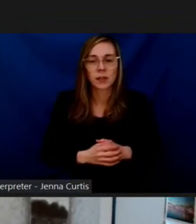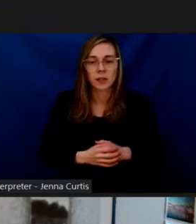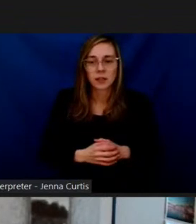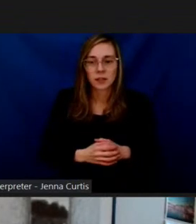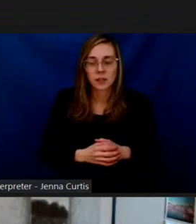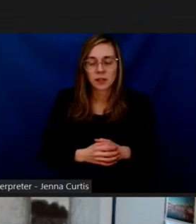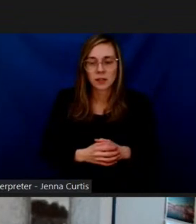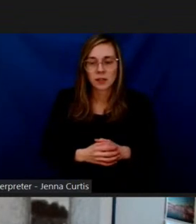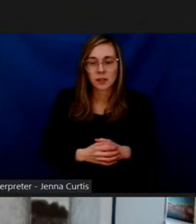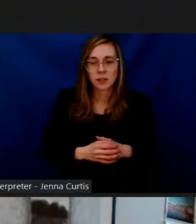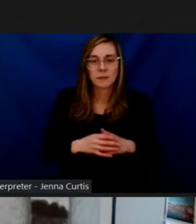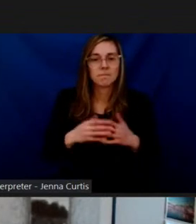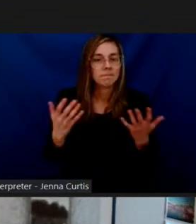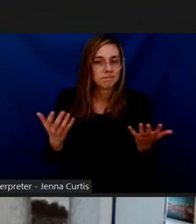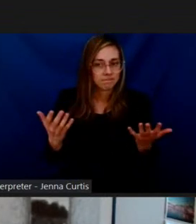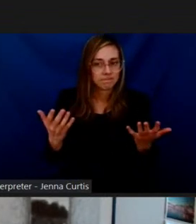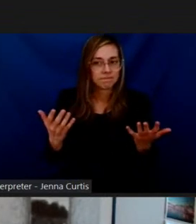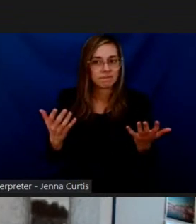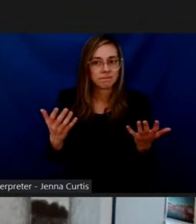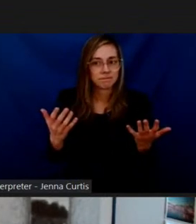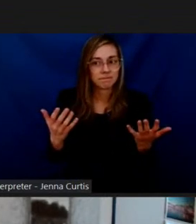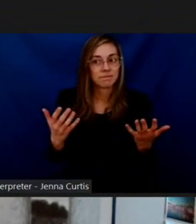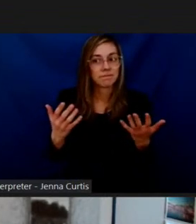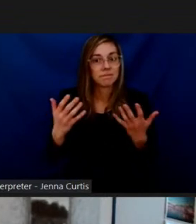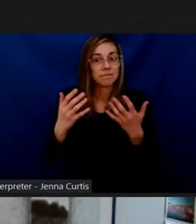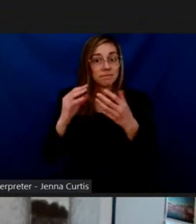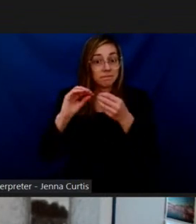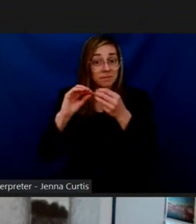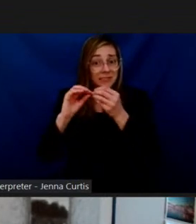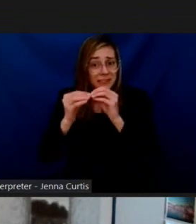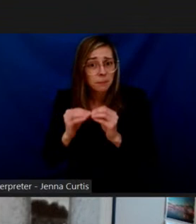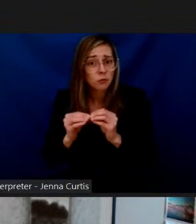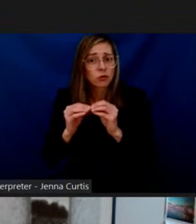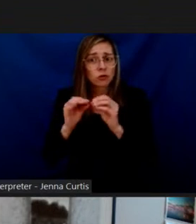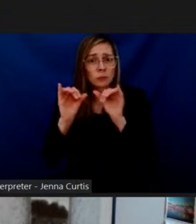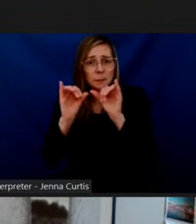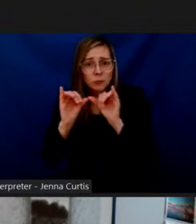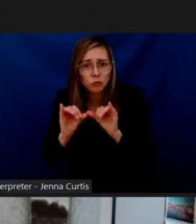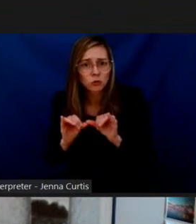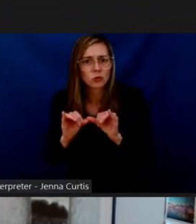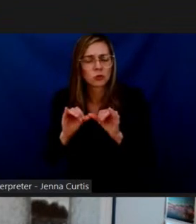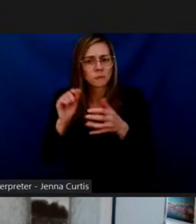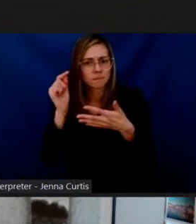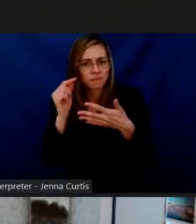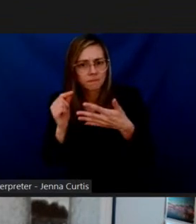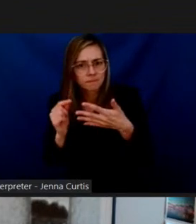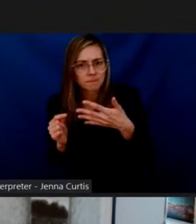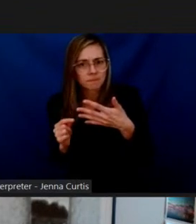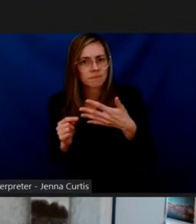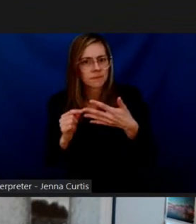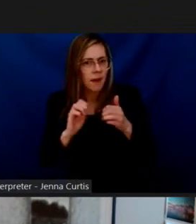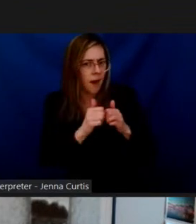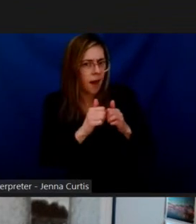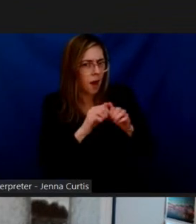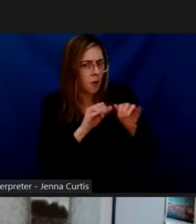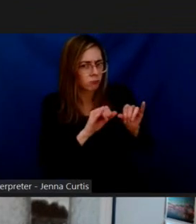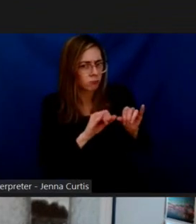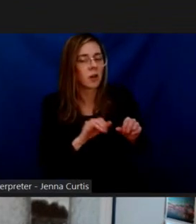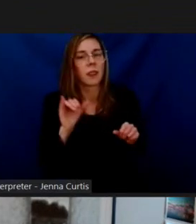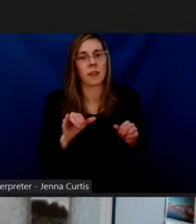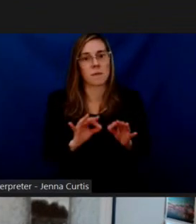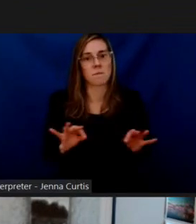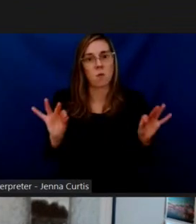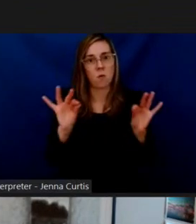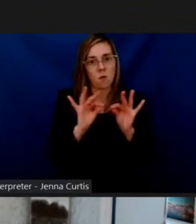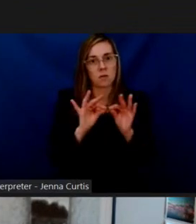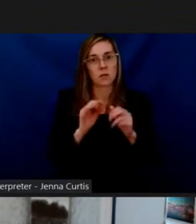metrics are extremely critical to this effort. And if there's one area where I think we need to strengthen our efforts